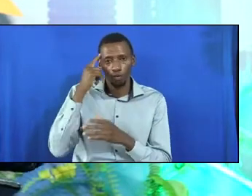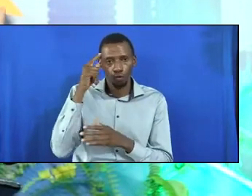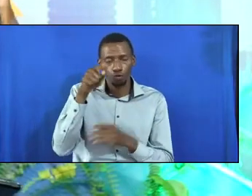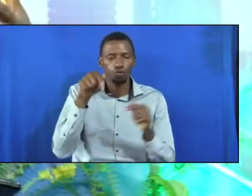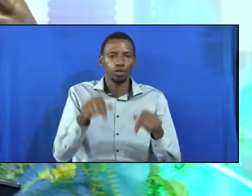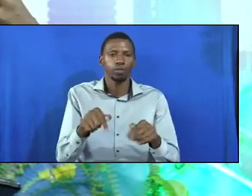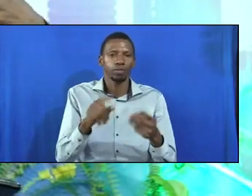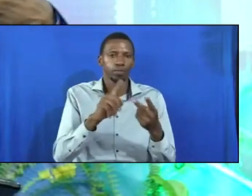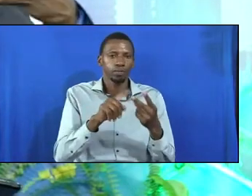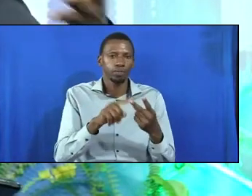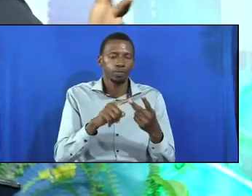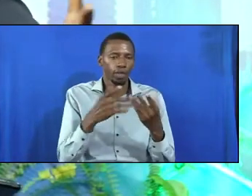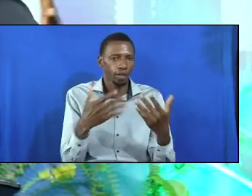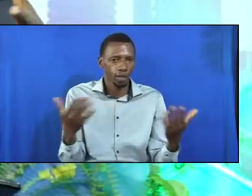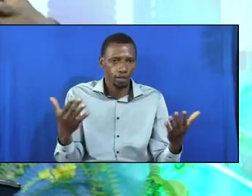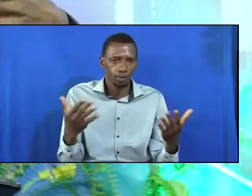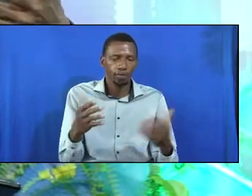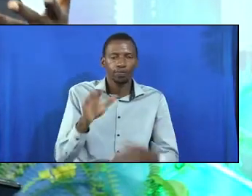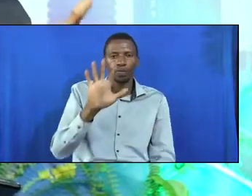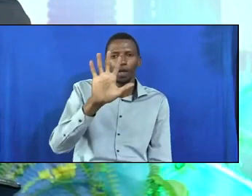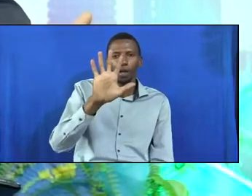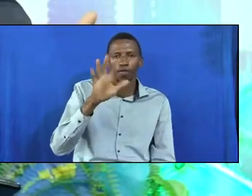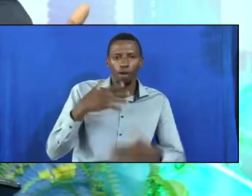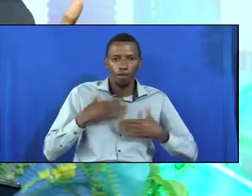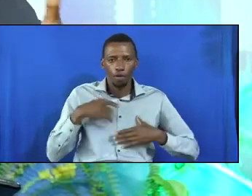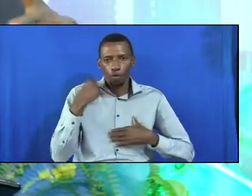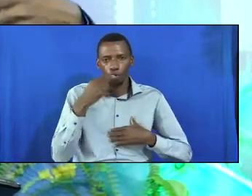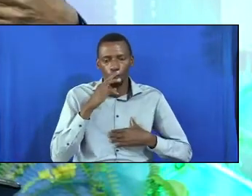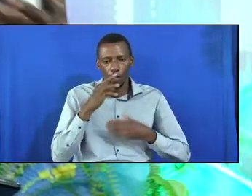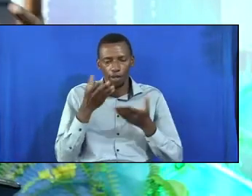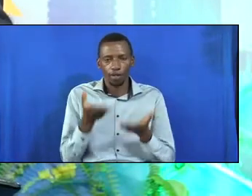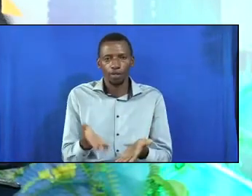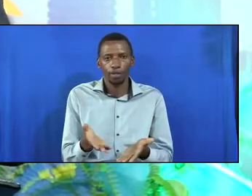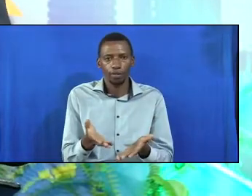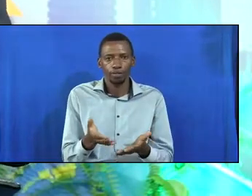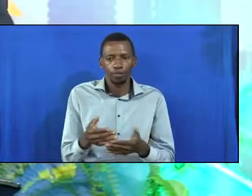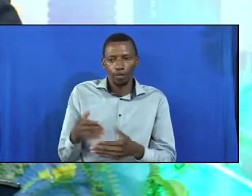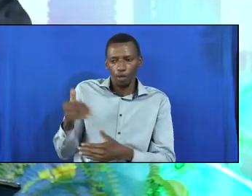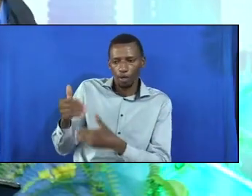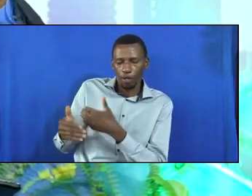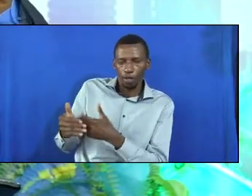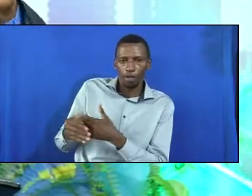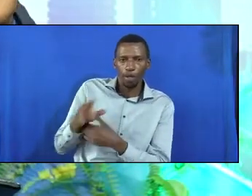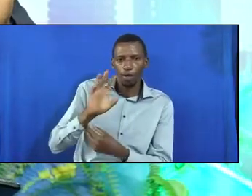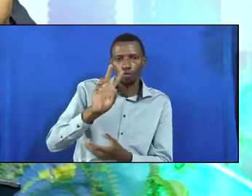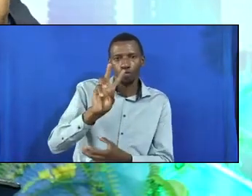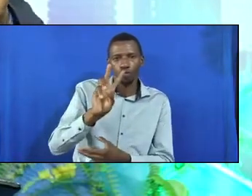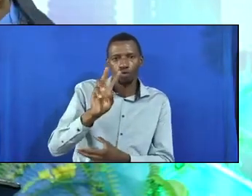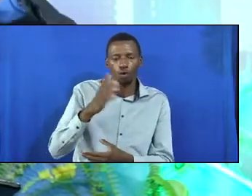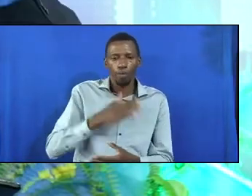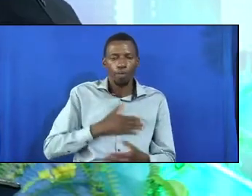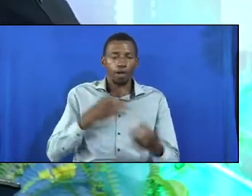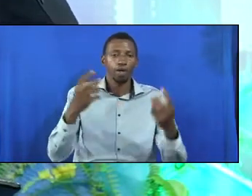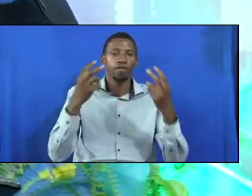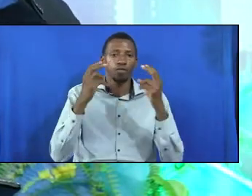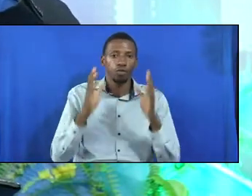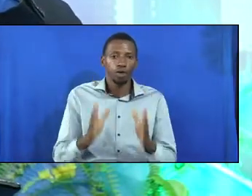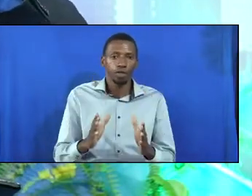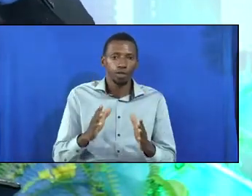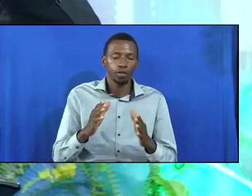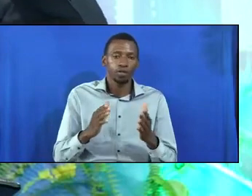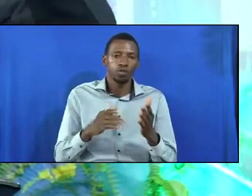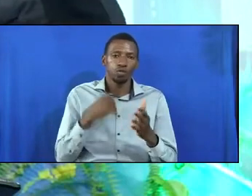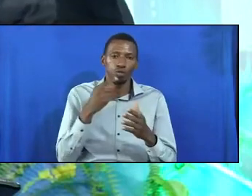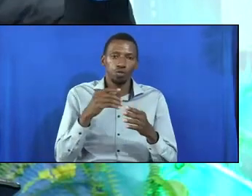item, 5 people who are gathered here, including your 2 neighbors. My viewers online, also pray for